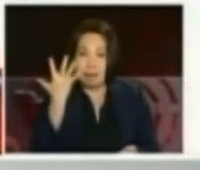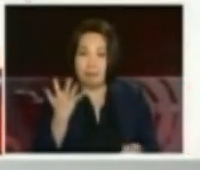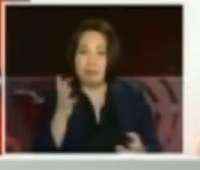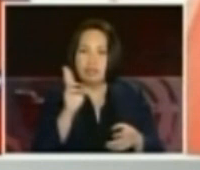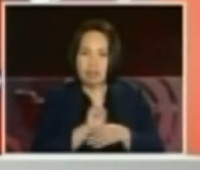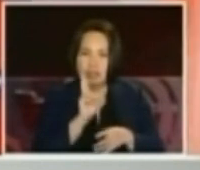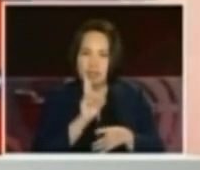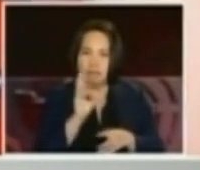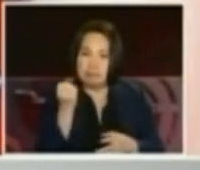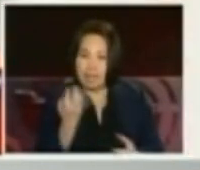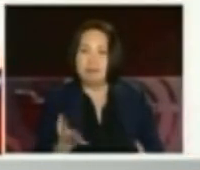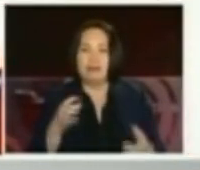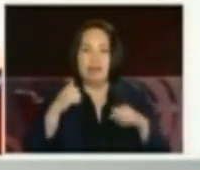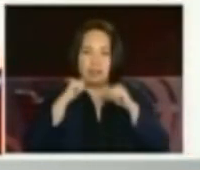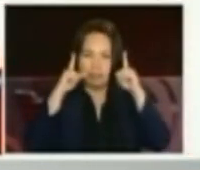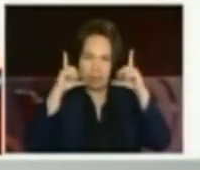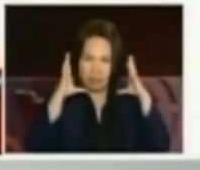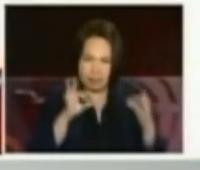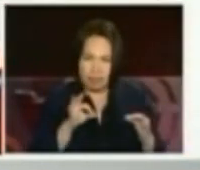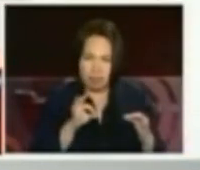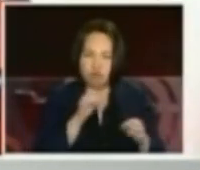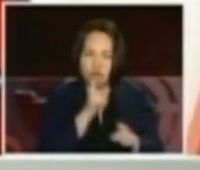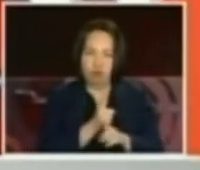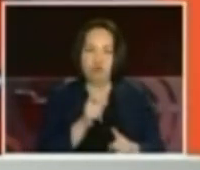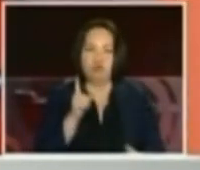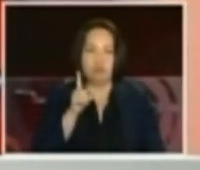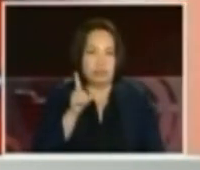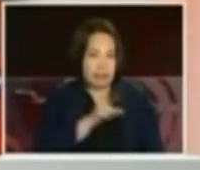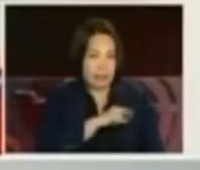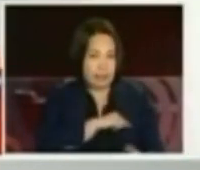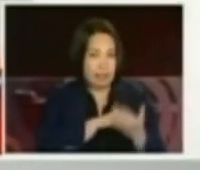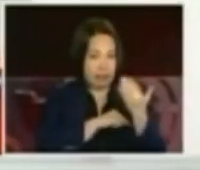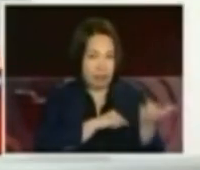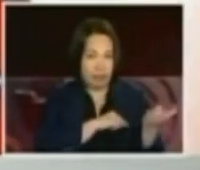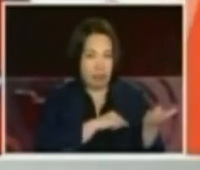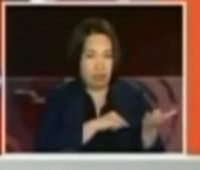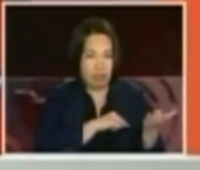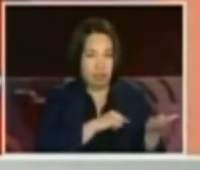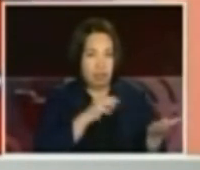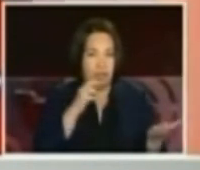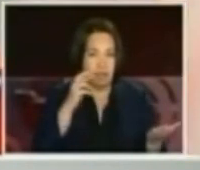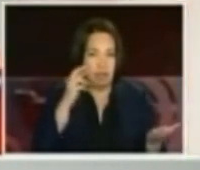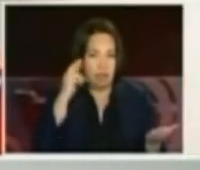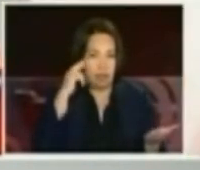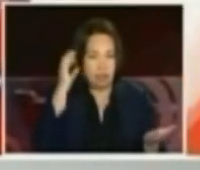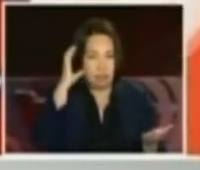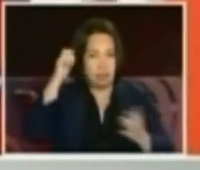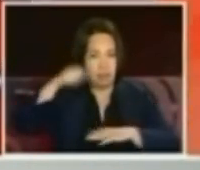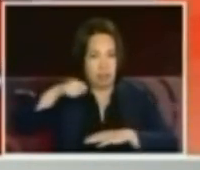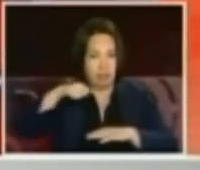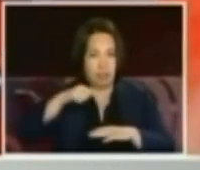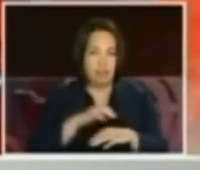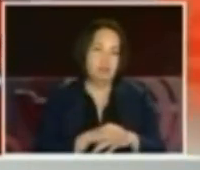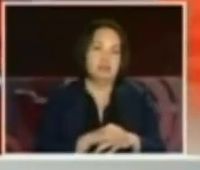respondent guilty, the chair, pursuant to Rule 21 of the Rules of Procedure